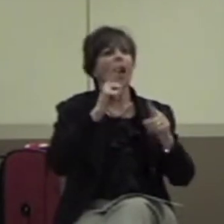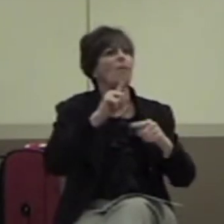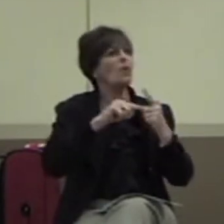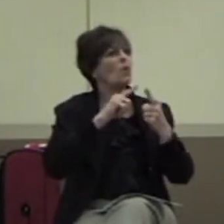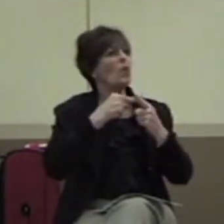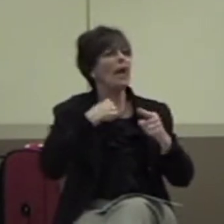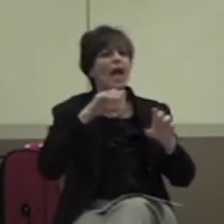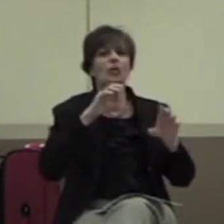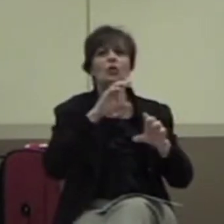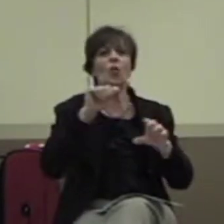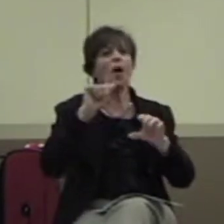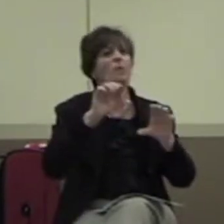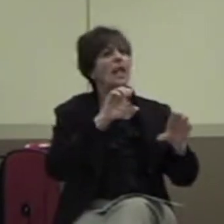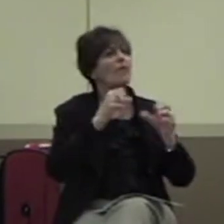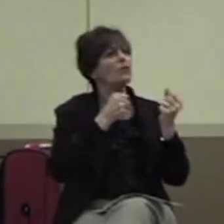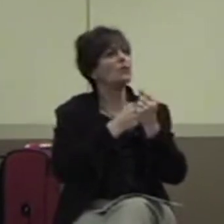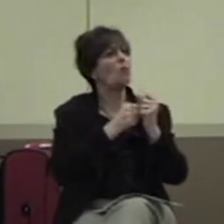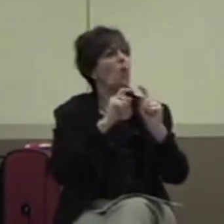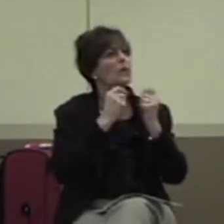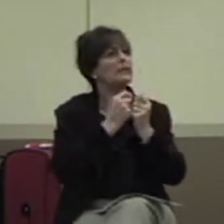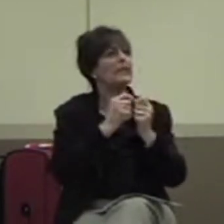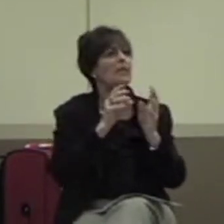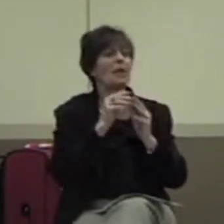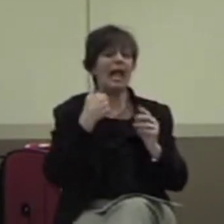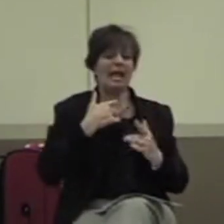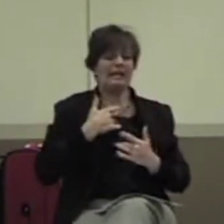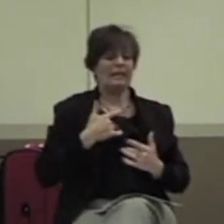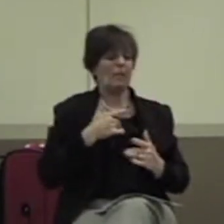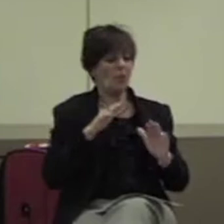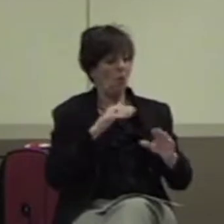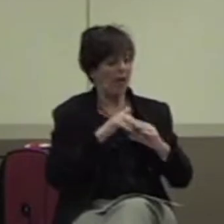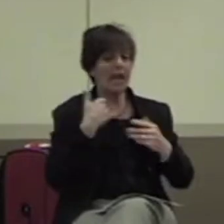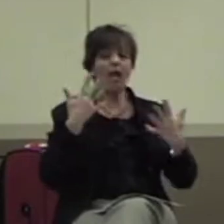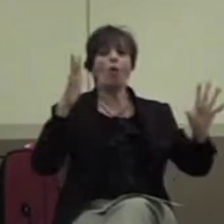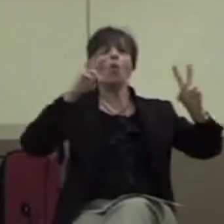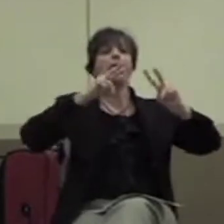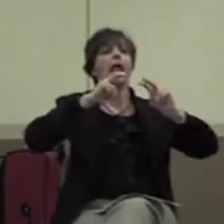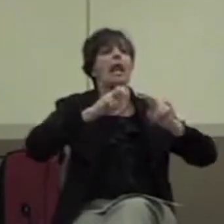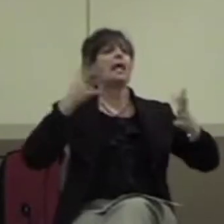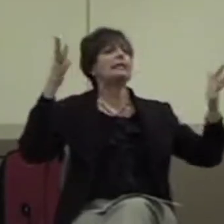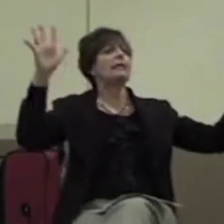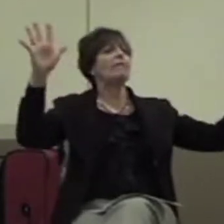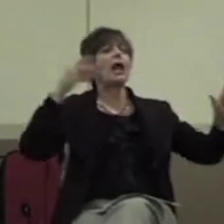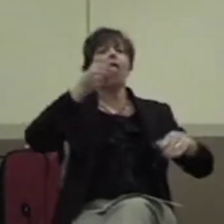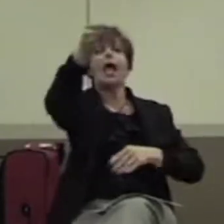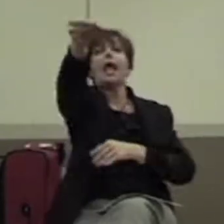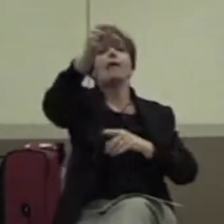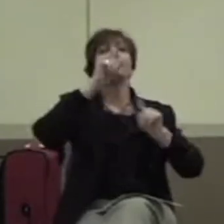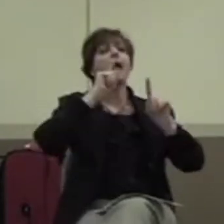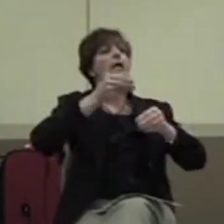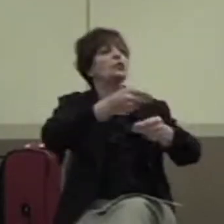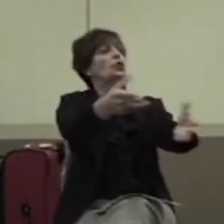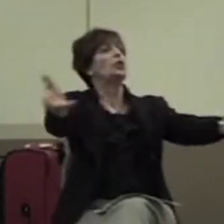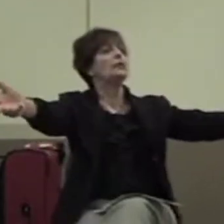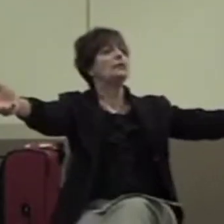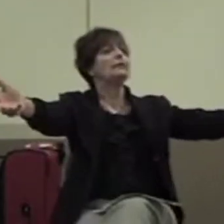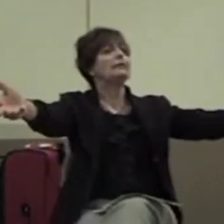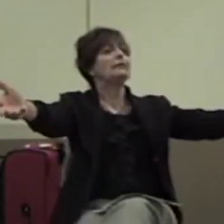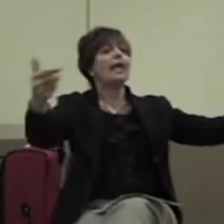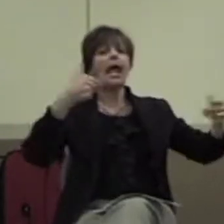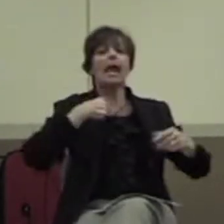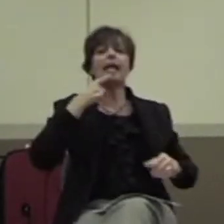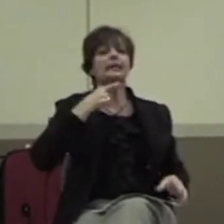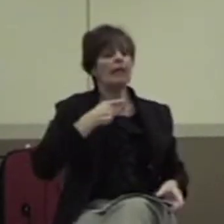do a behavior support team meeting. He said I typically walk in, I've already analyzed everything, I hand the answers to